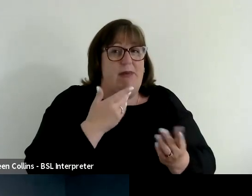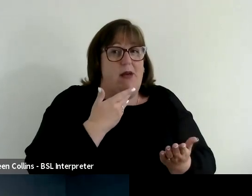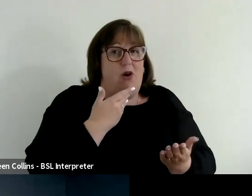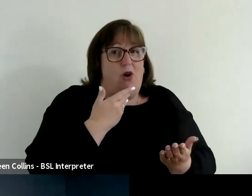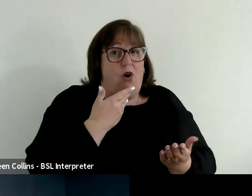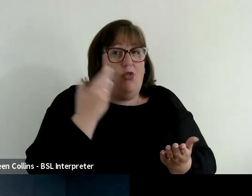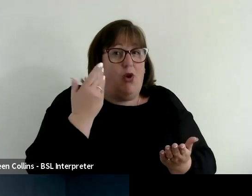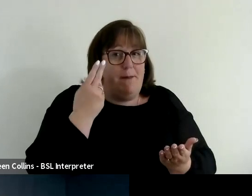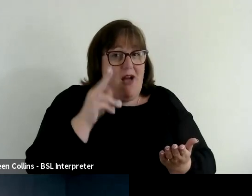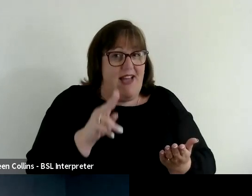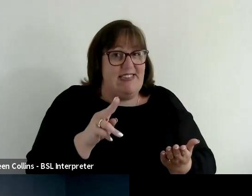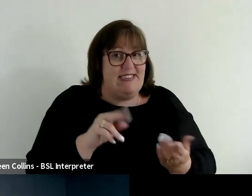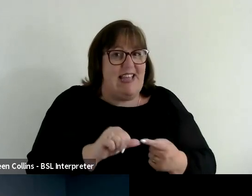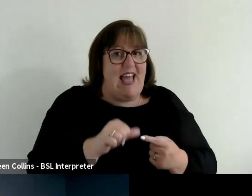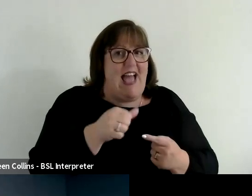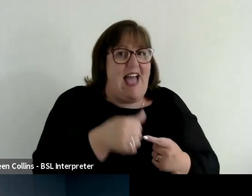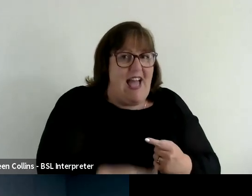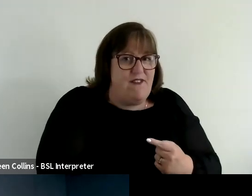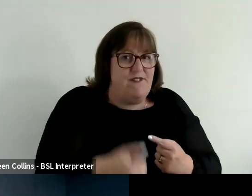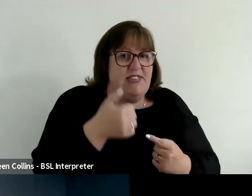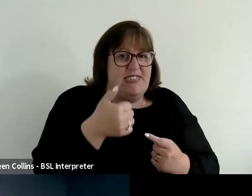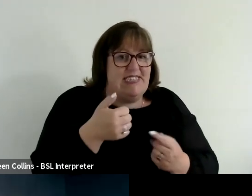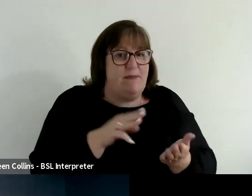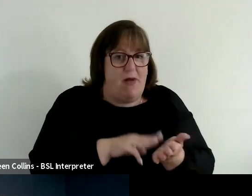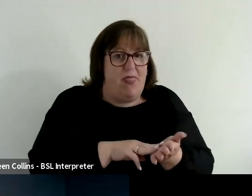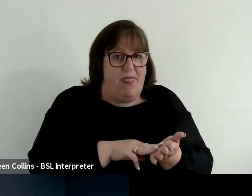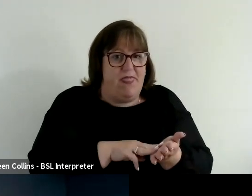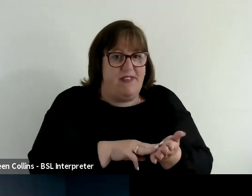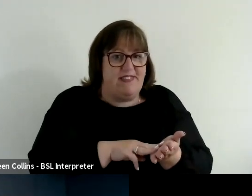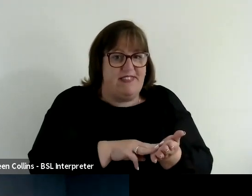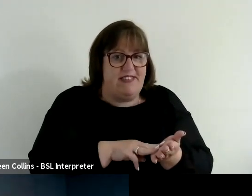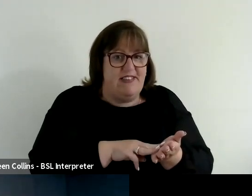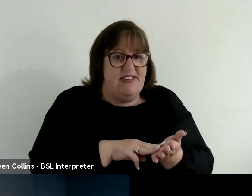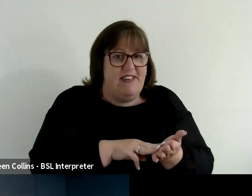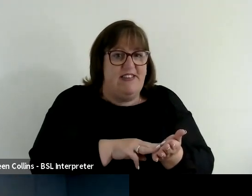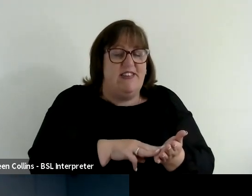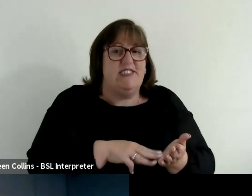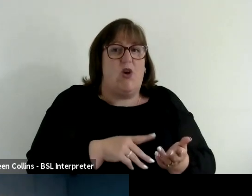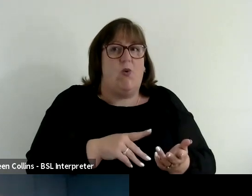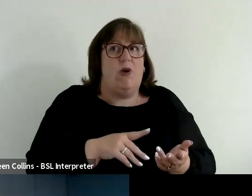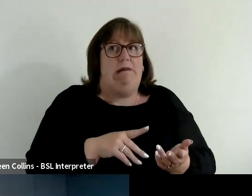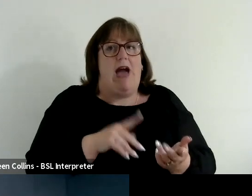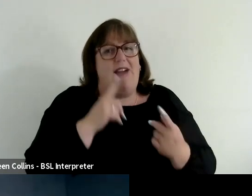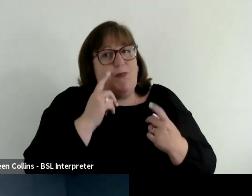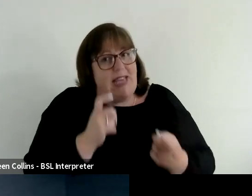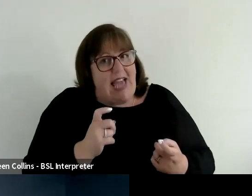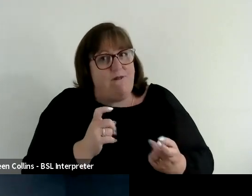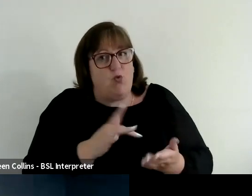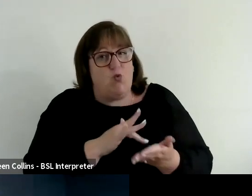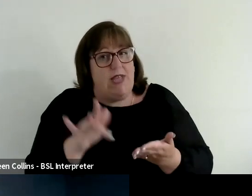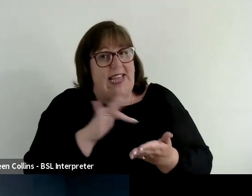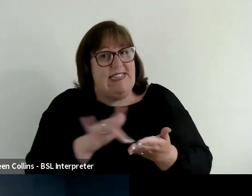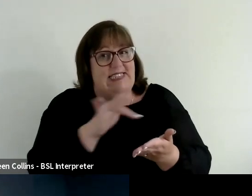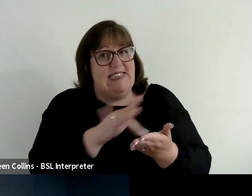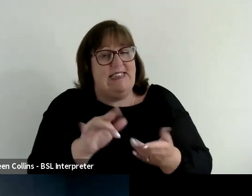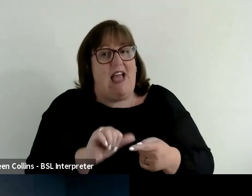on my plethora of files. If I didn't delete it after 6 months, I might be in trouble. So